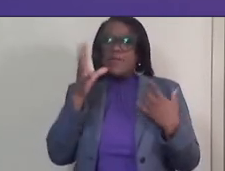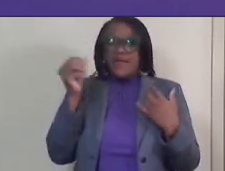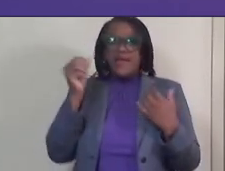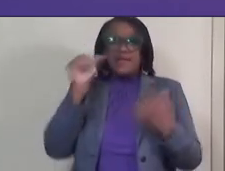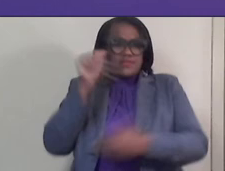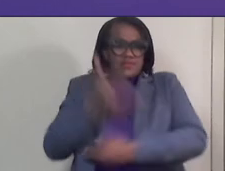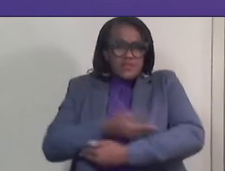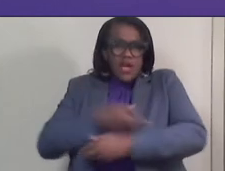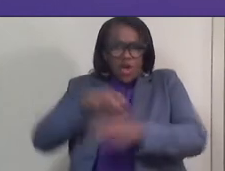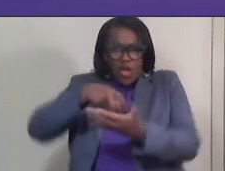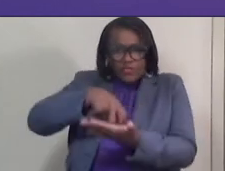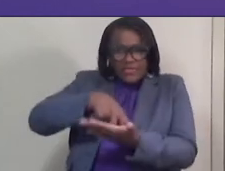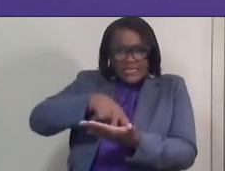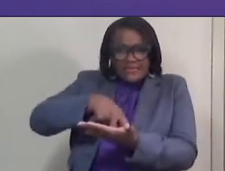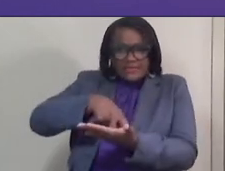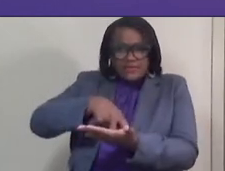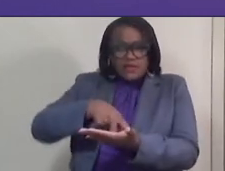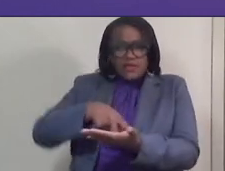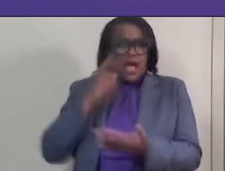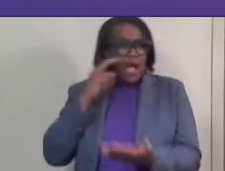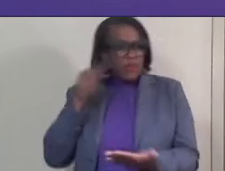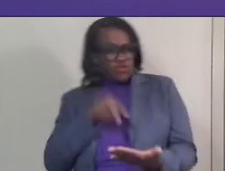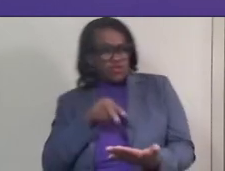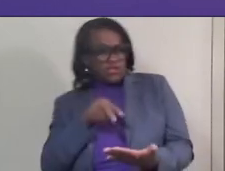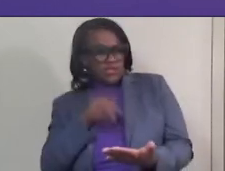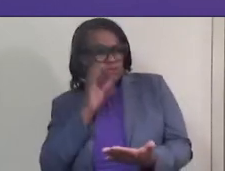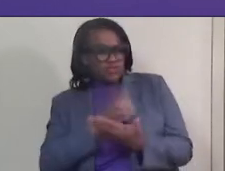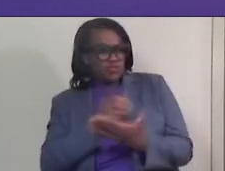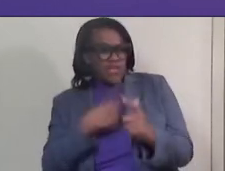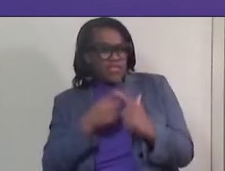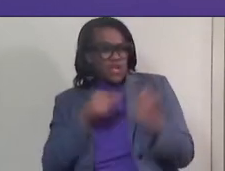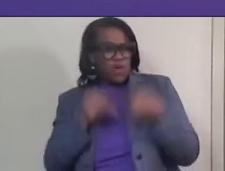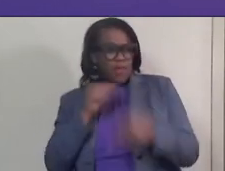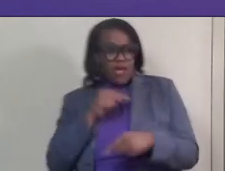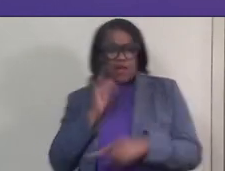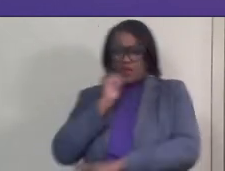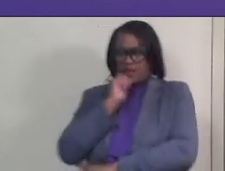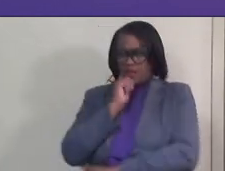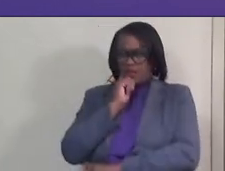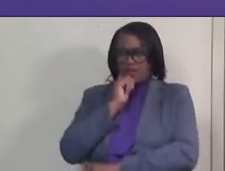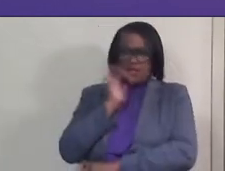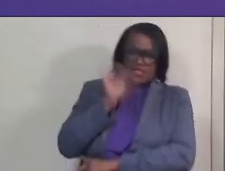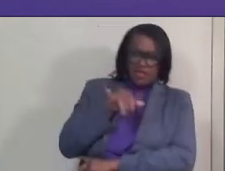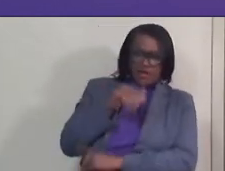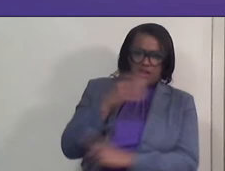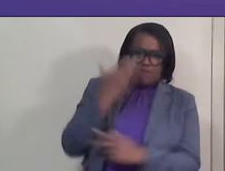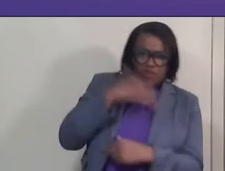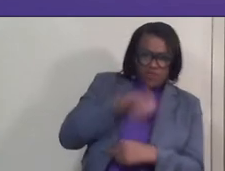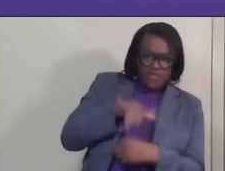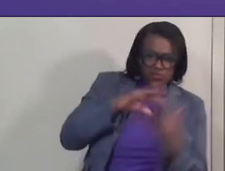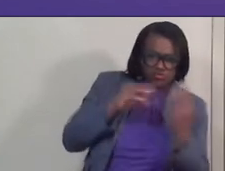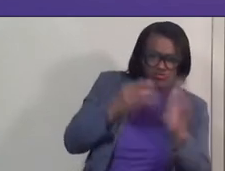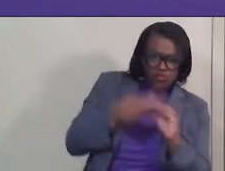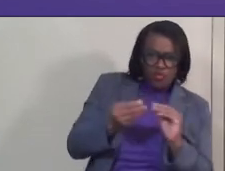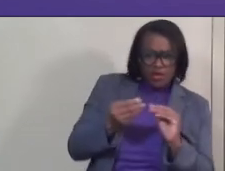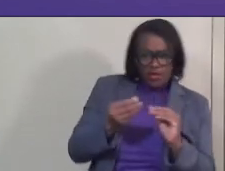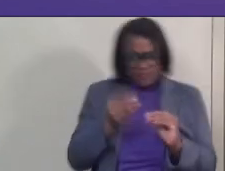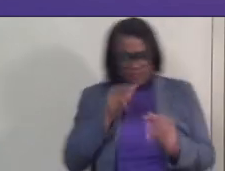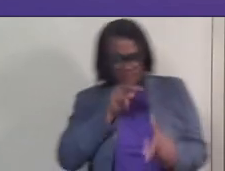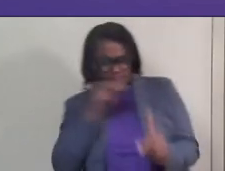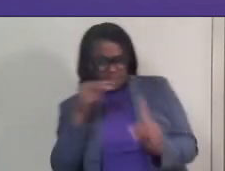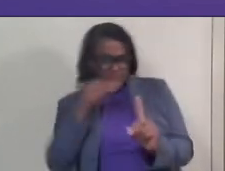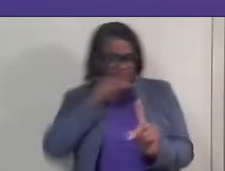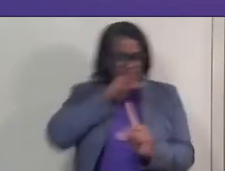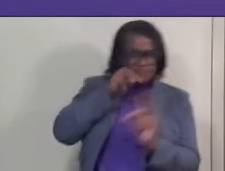at that image, but then go back and look at not what's just in front and the story that's being told by who I see